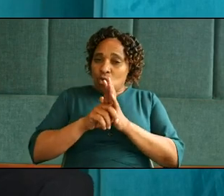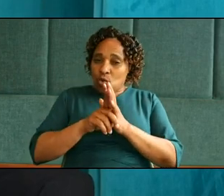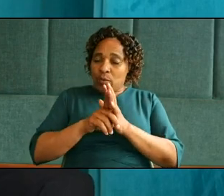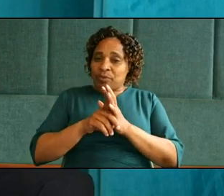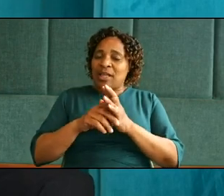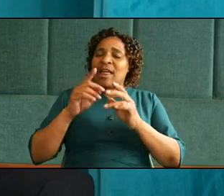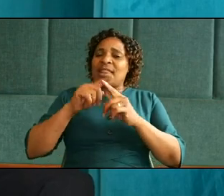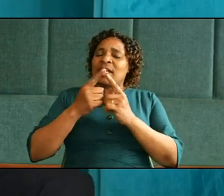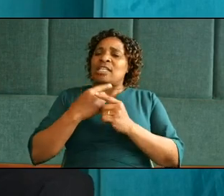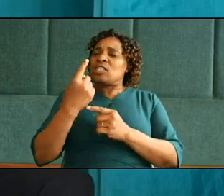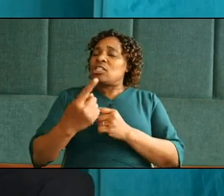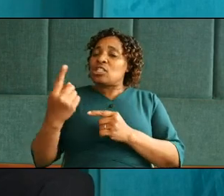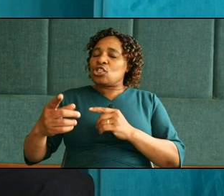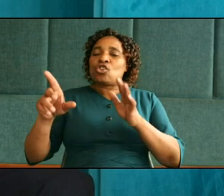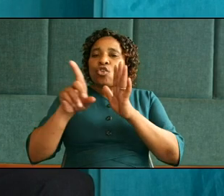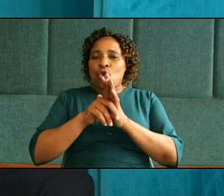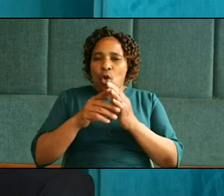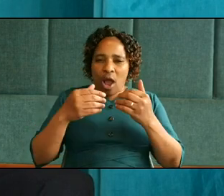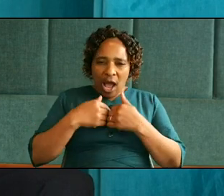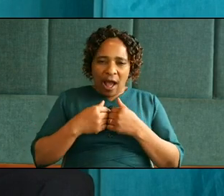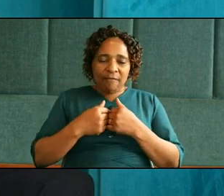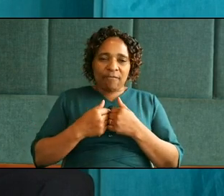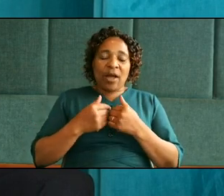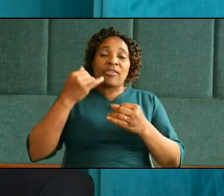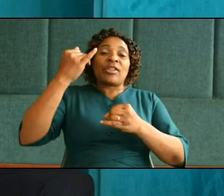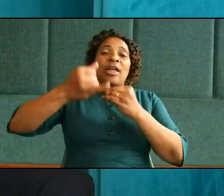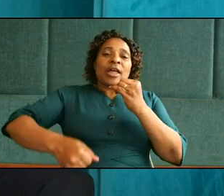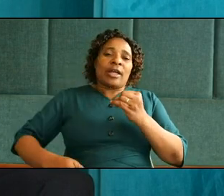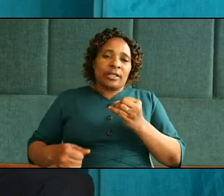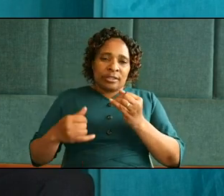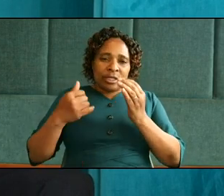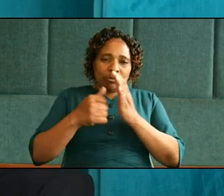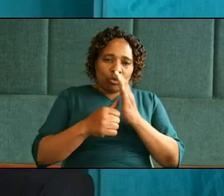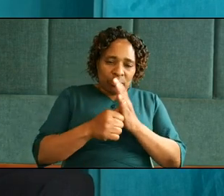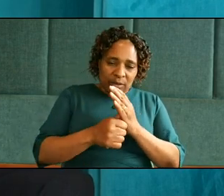its consequence. And he says that